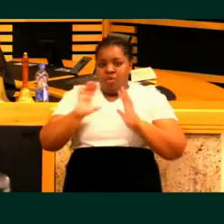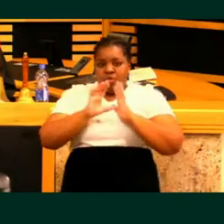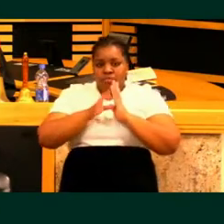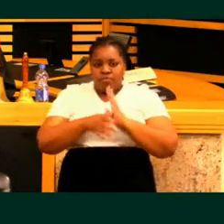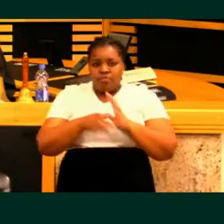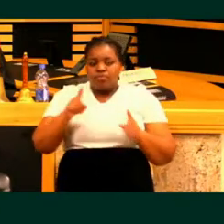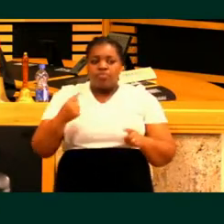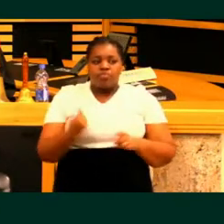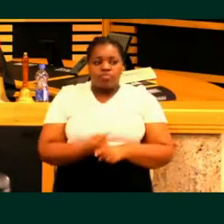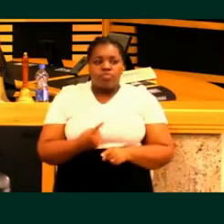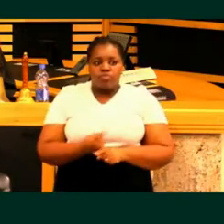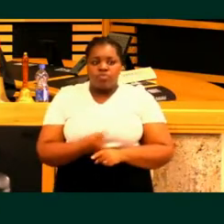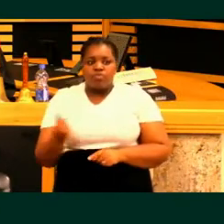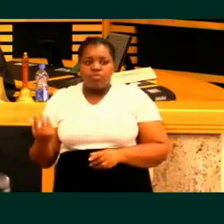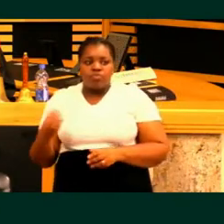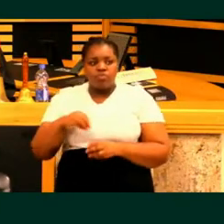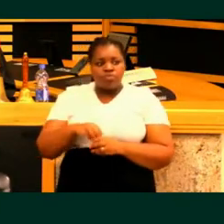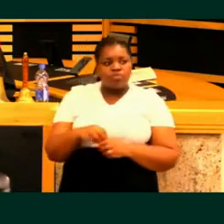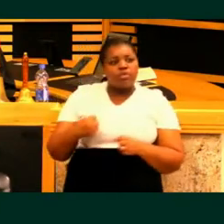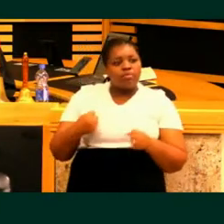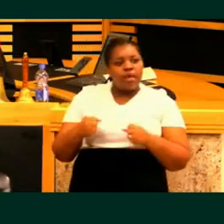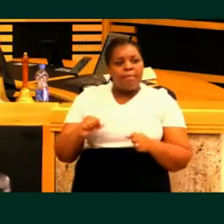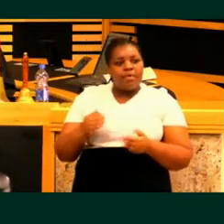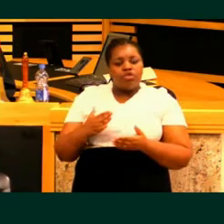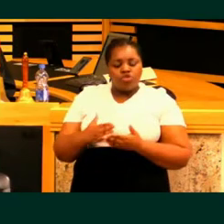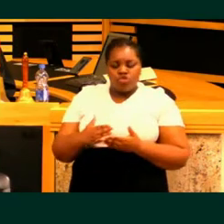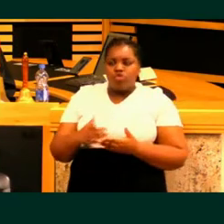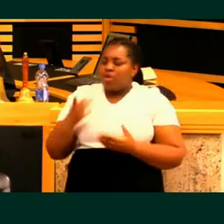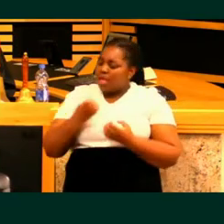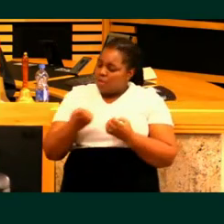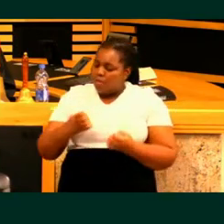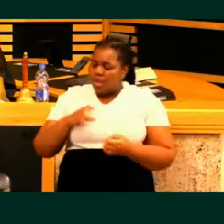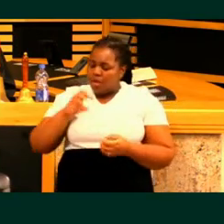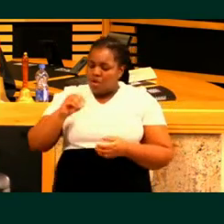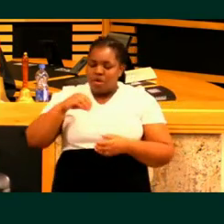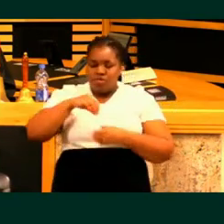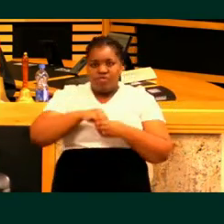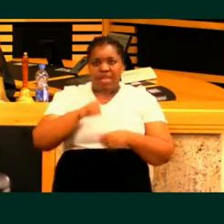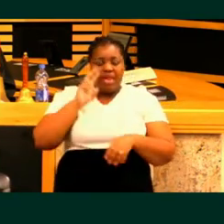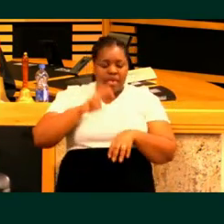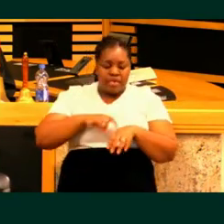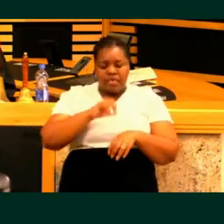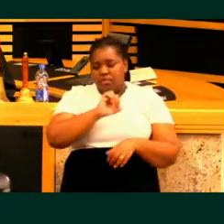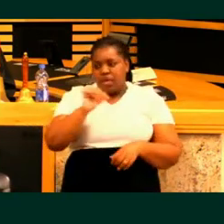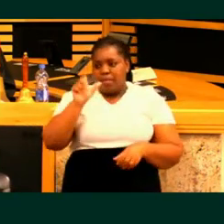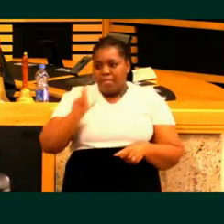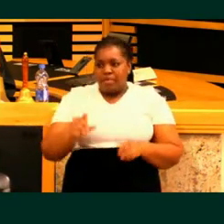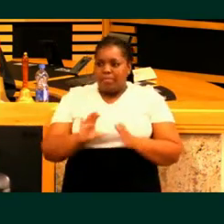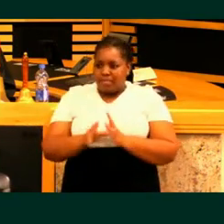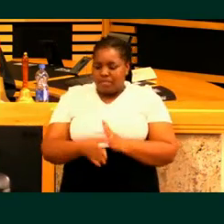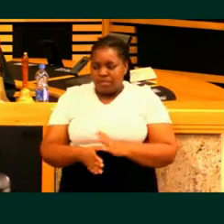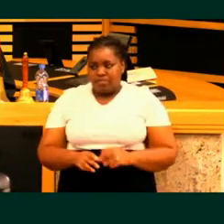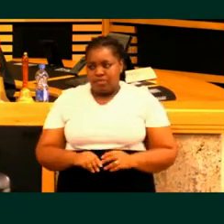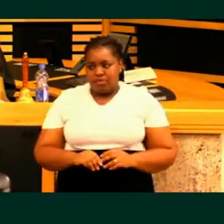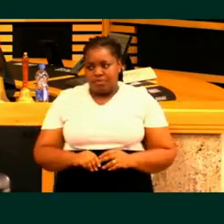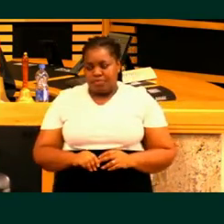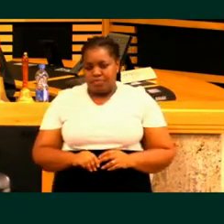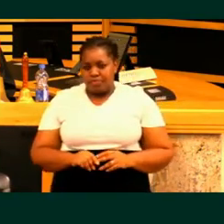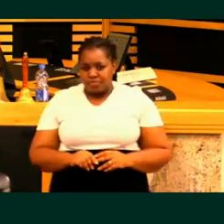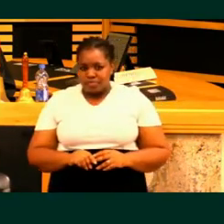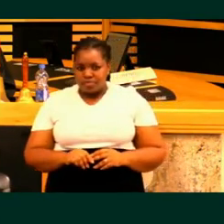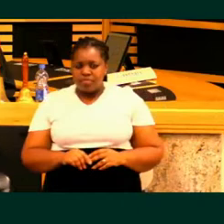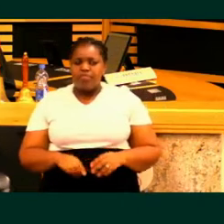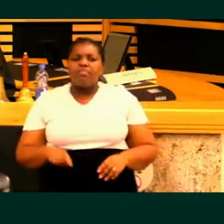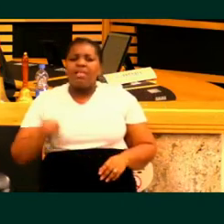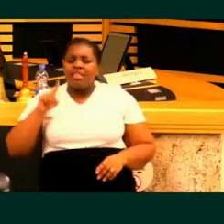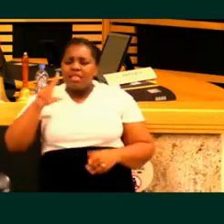all designated employes should be reasonably accommodated the needs of persons with disabilities this